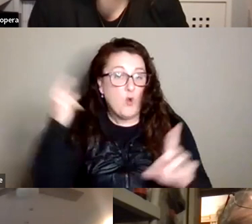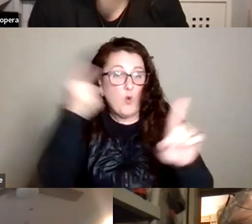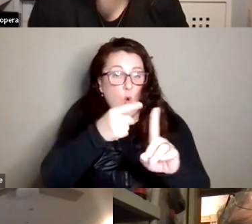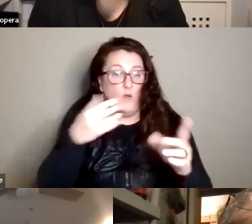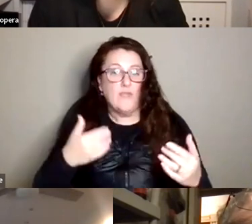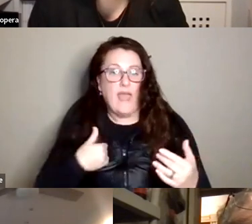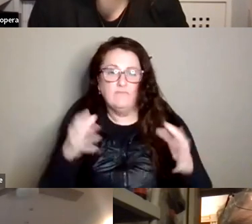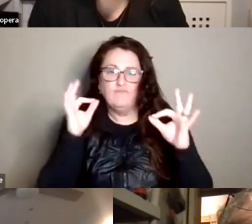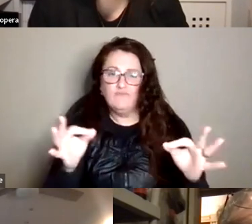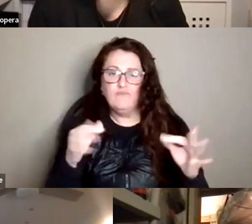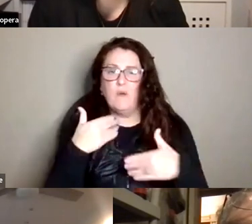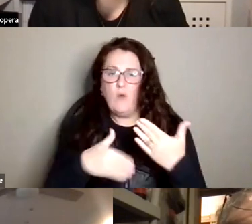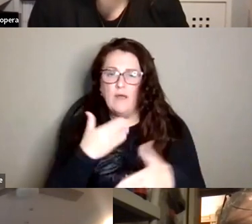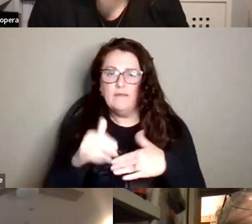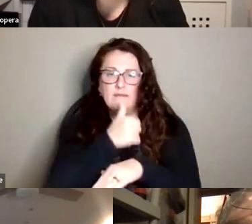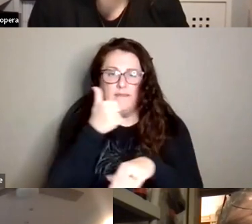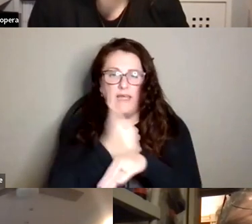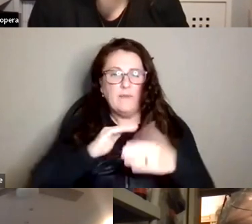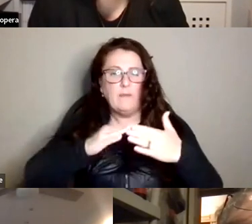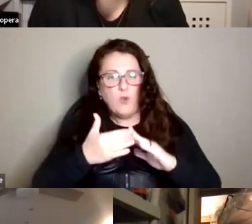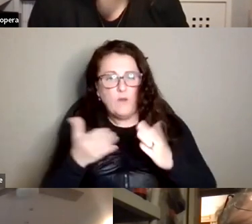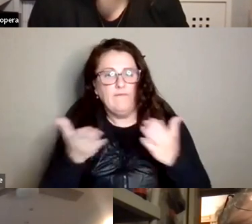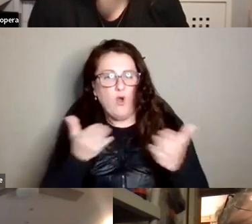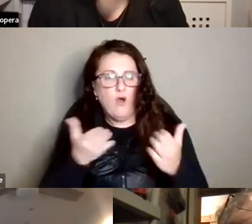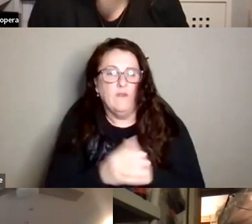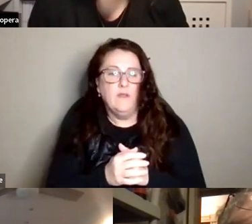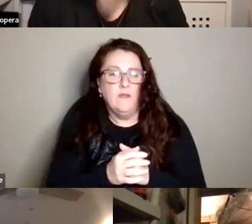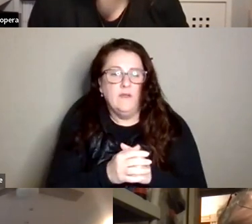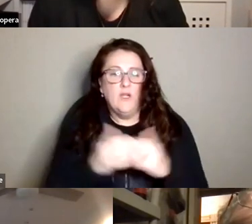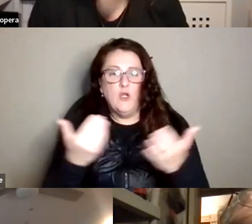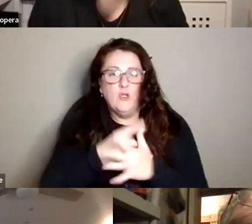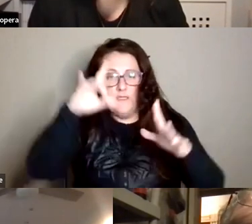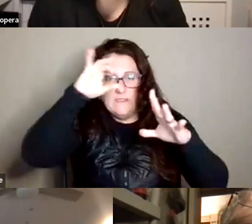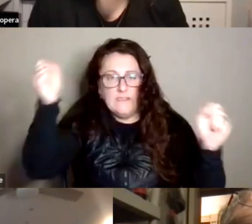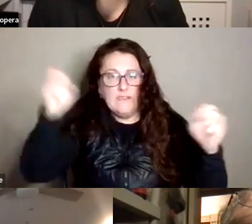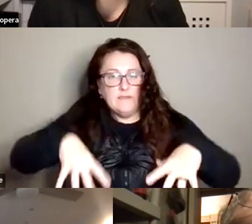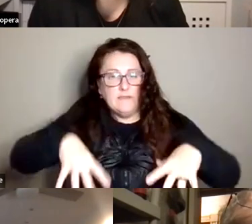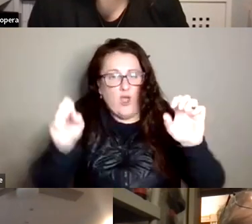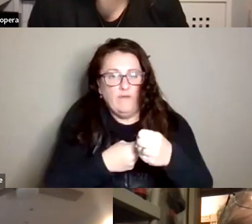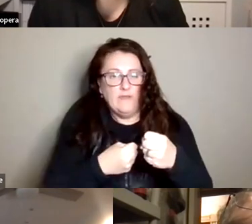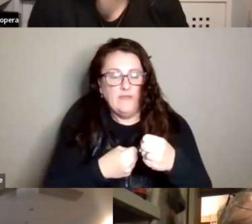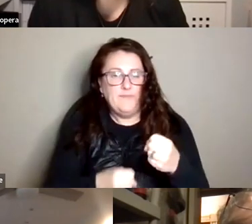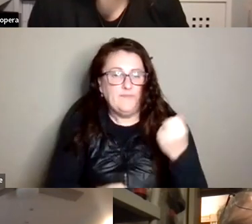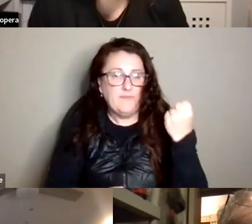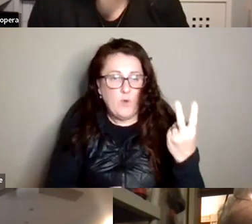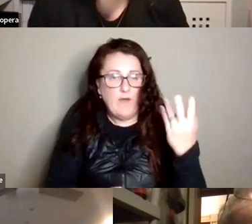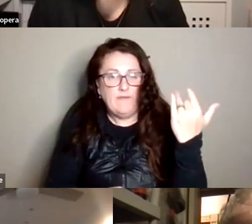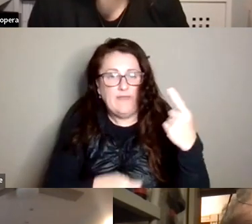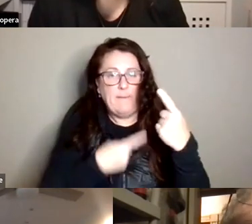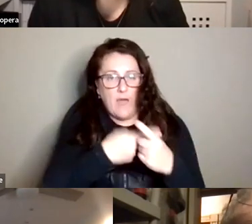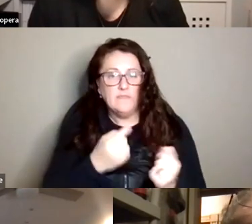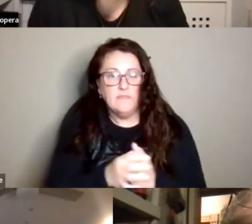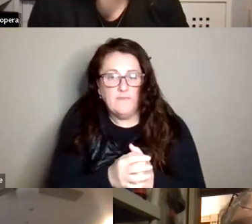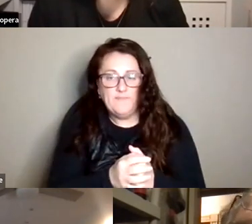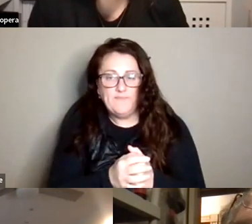an excellent process involving the community with a new superintendent taking office in 12 to 15 months.